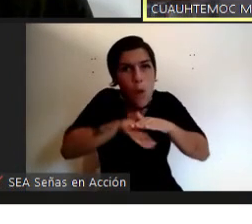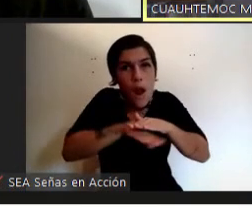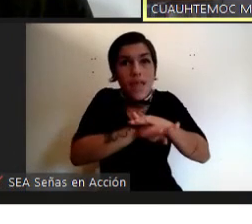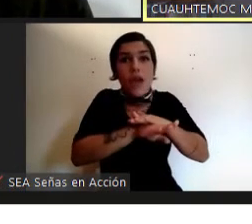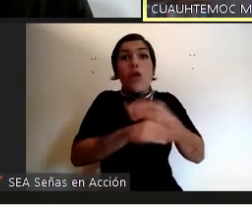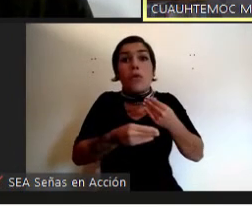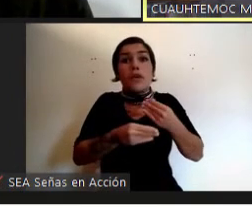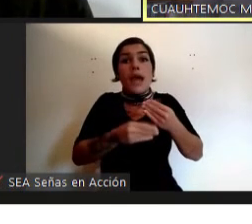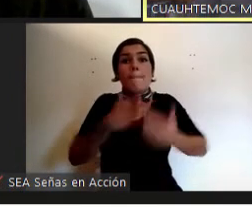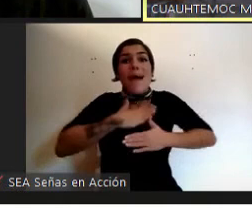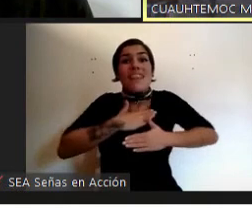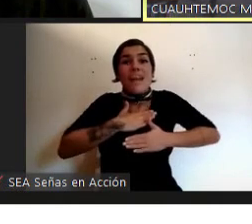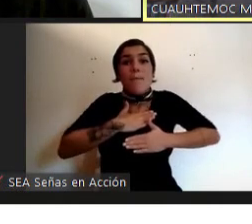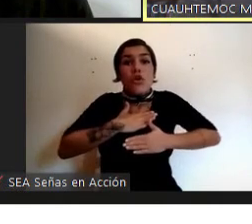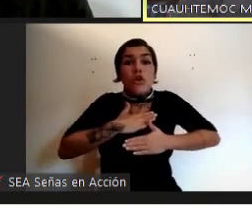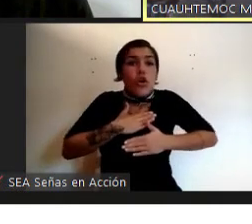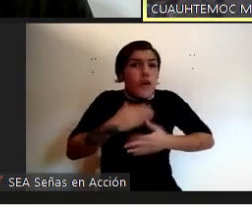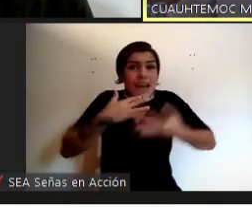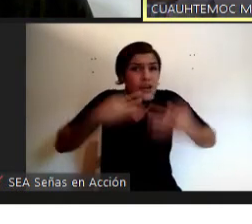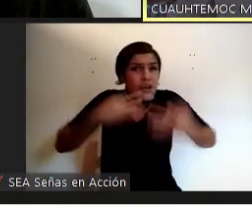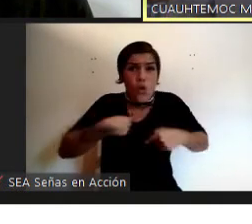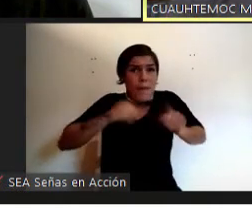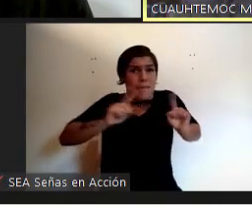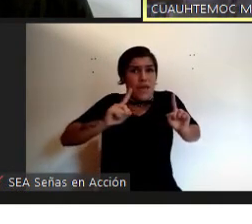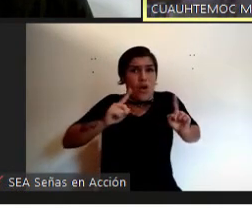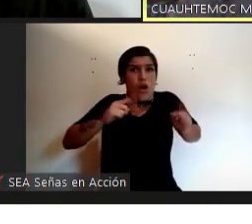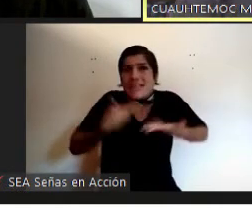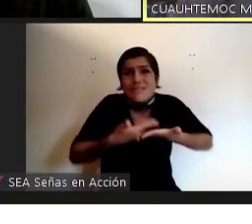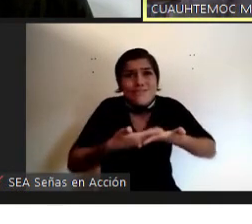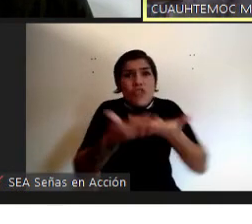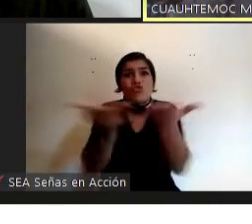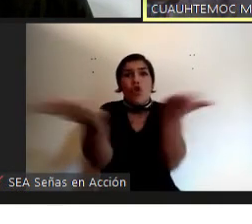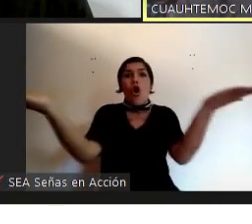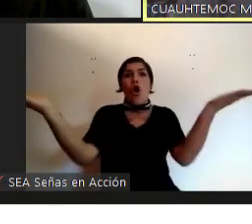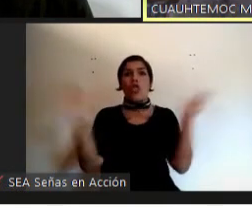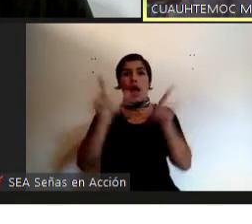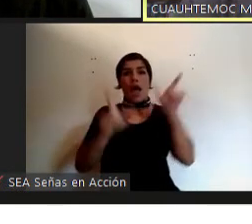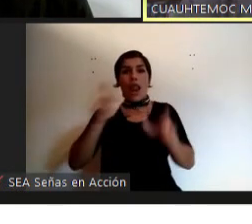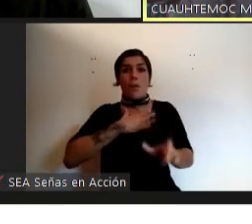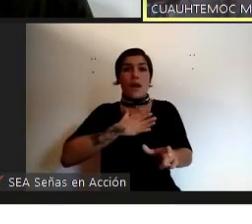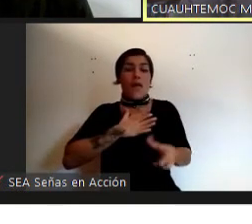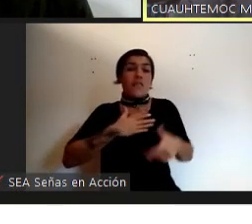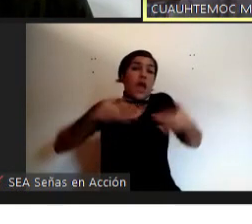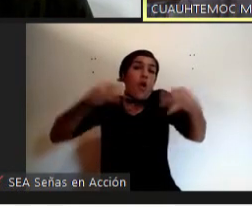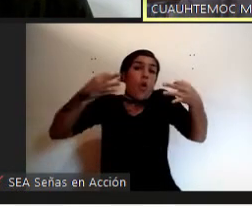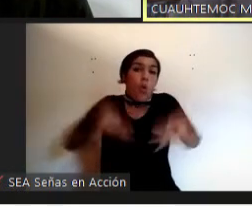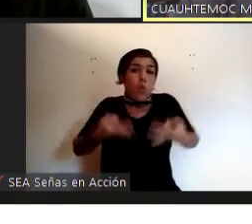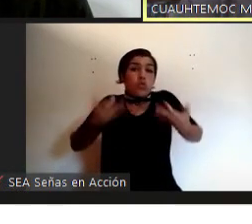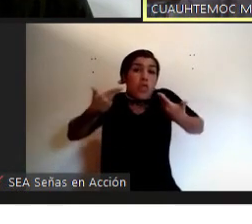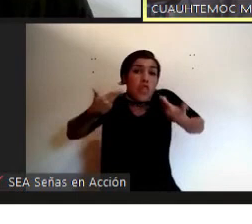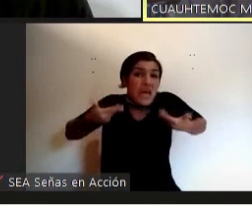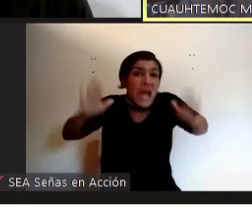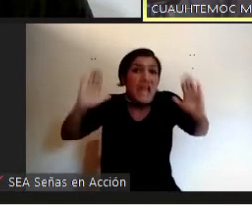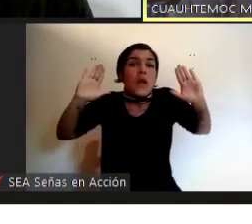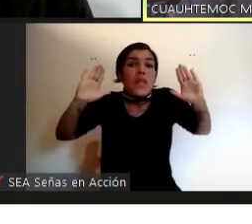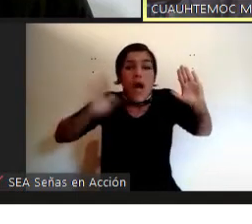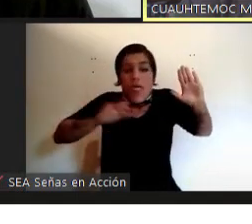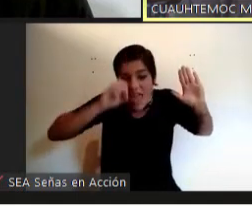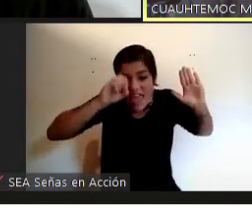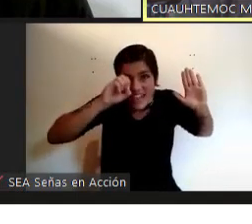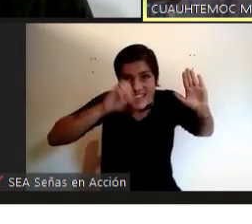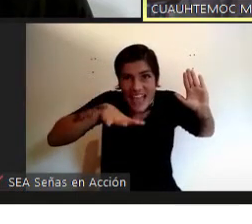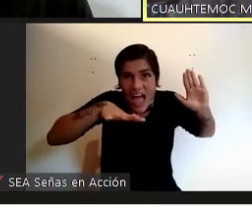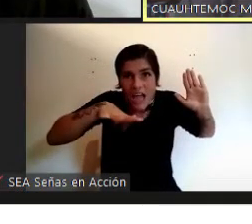which sometimes is located here, unfortunately so. It's very serious, and I think about